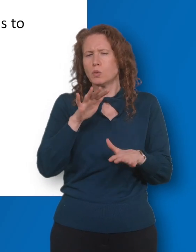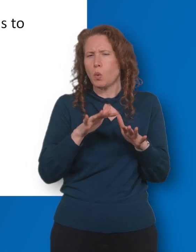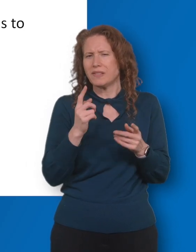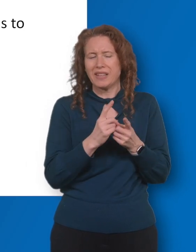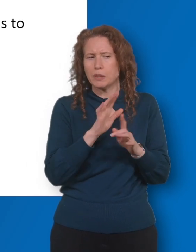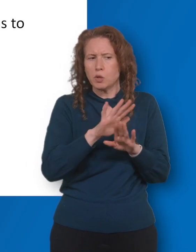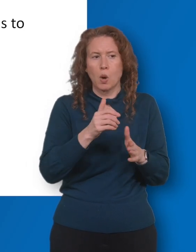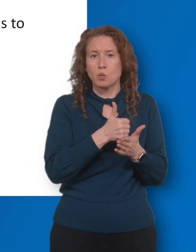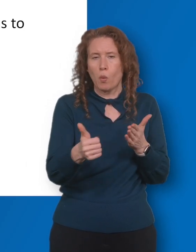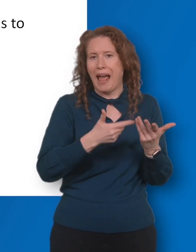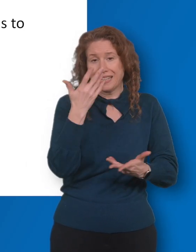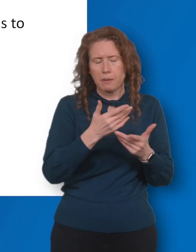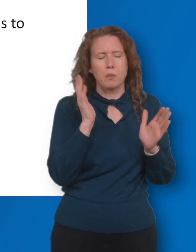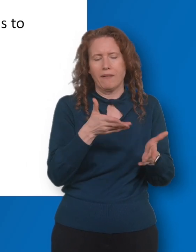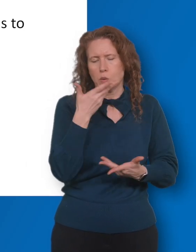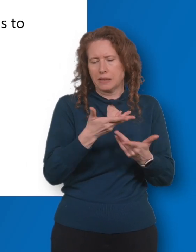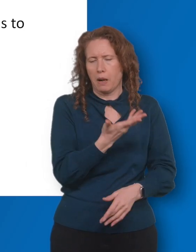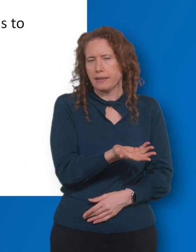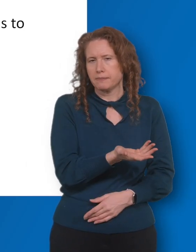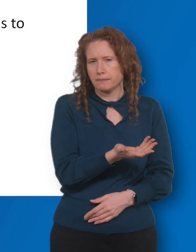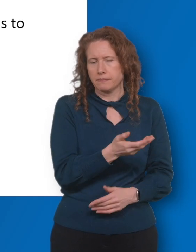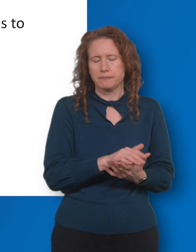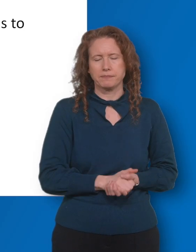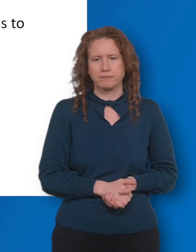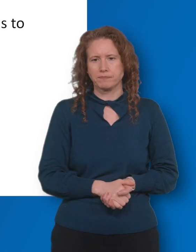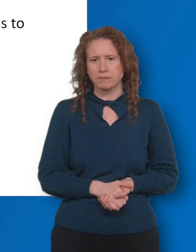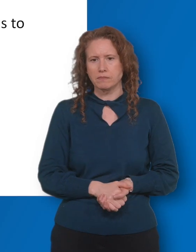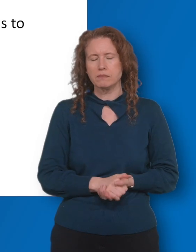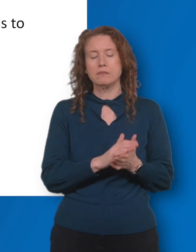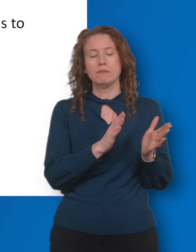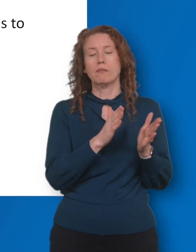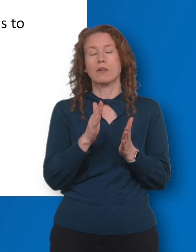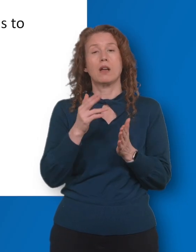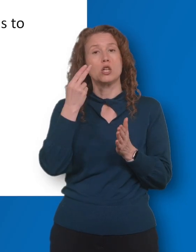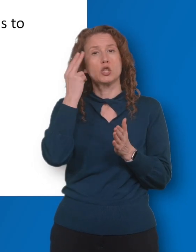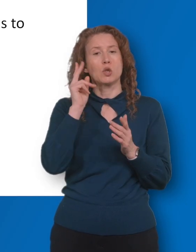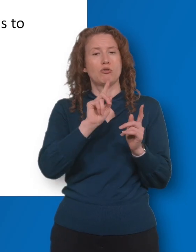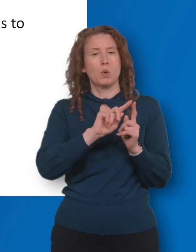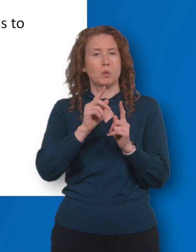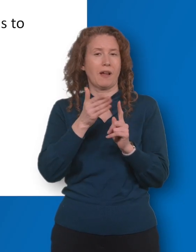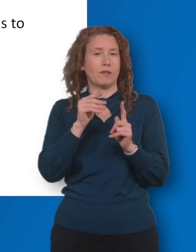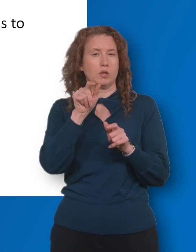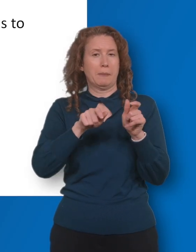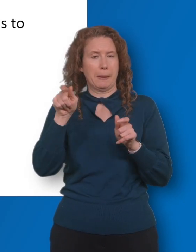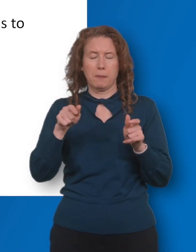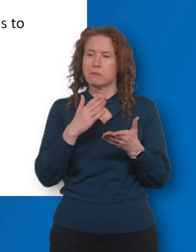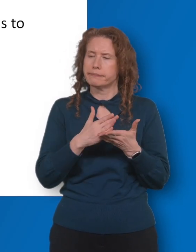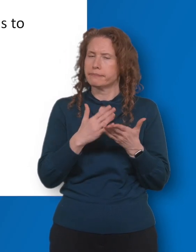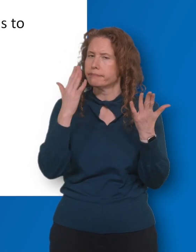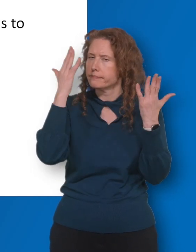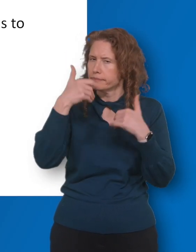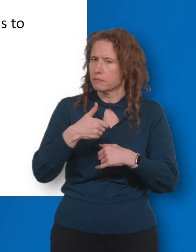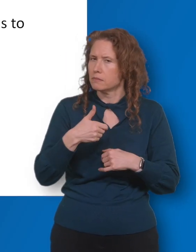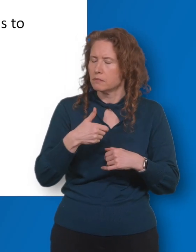out here, they're really good. Neurodivergent people are extremely concerned about